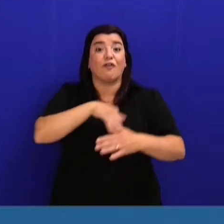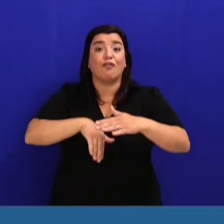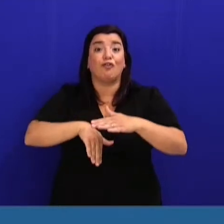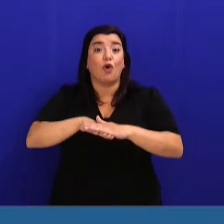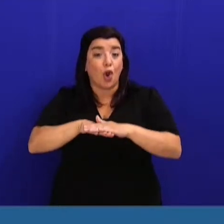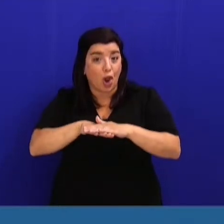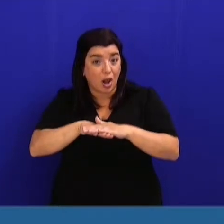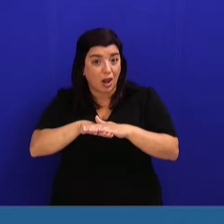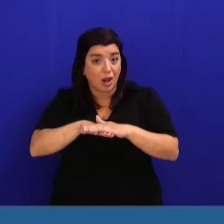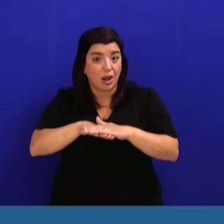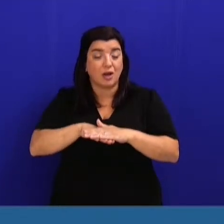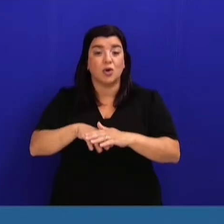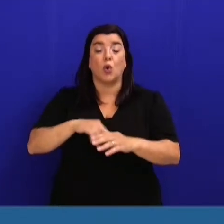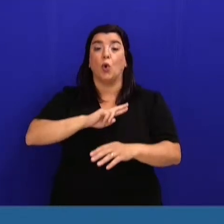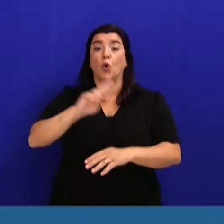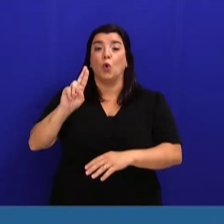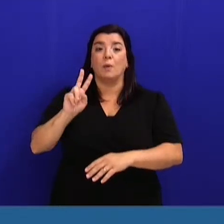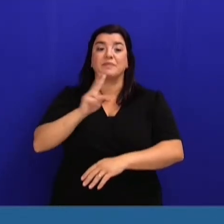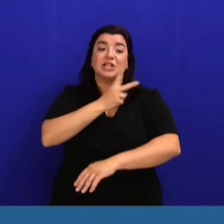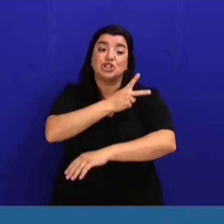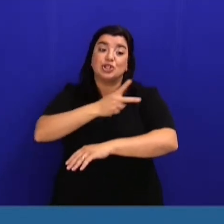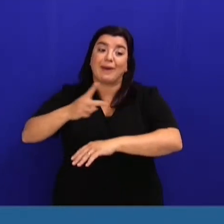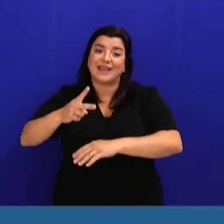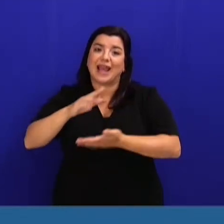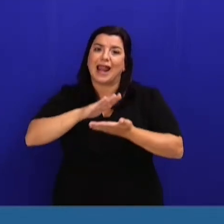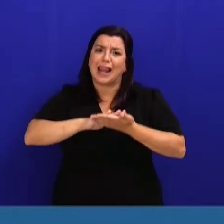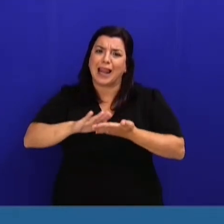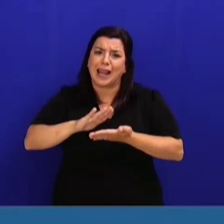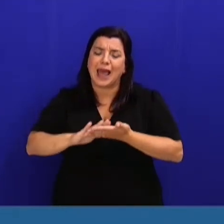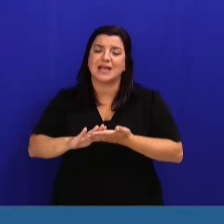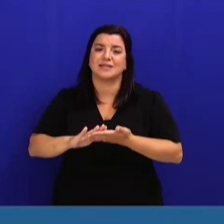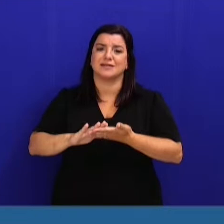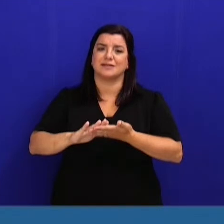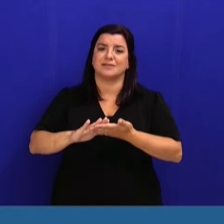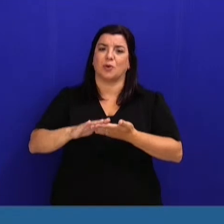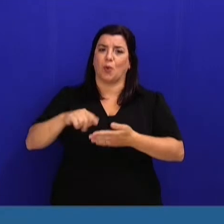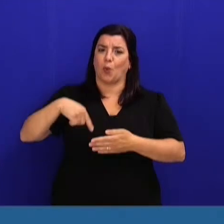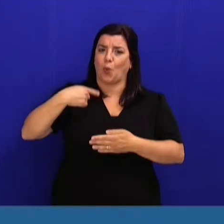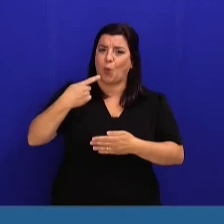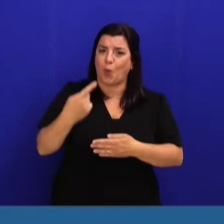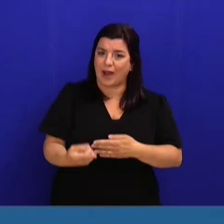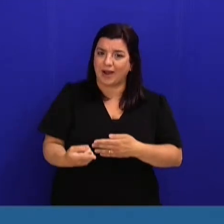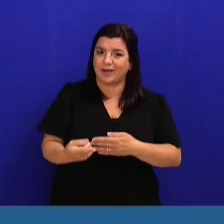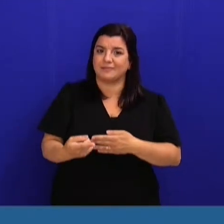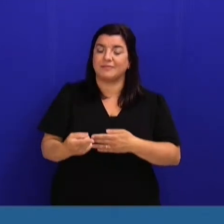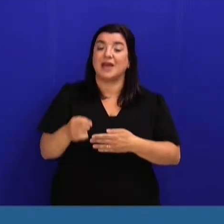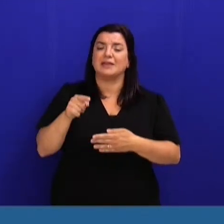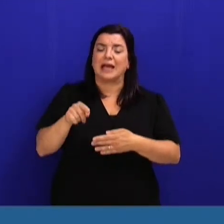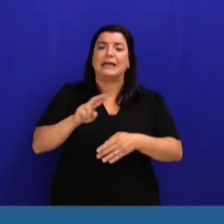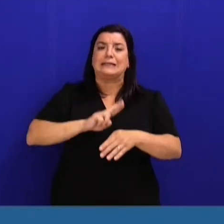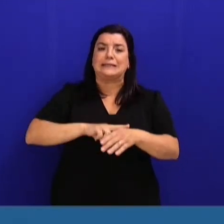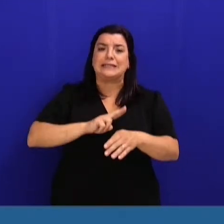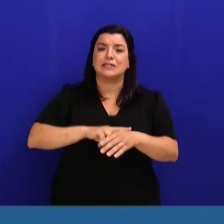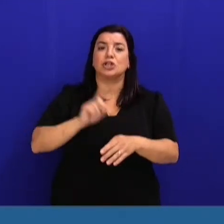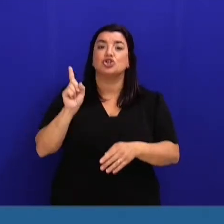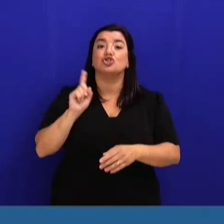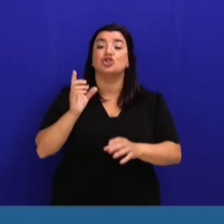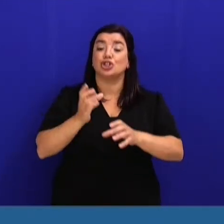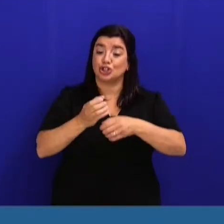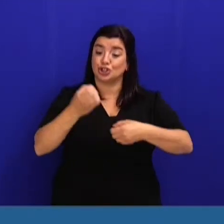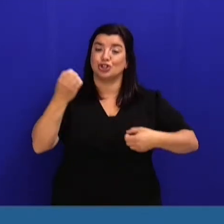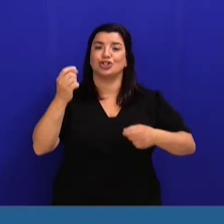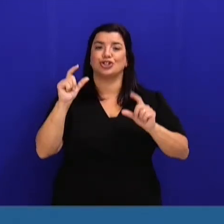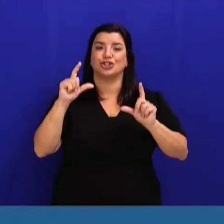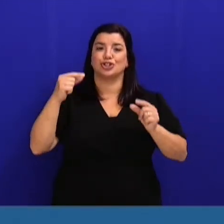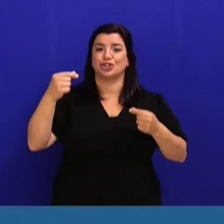14 il-ġurnata minn meta inti tkun ħadd l-aħħar doża, hemmhekk il-persuni jkun jistgħu wkoll iniżlu iċ-ċertifikat li huma